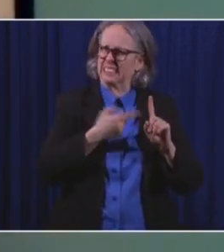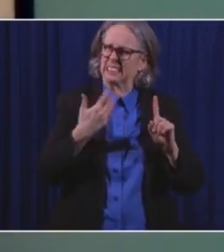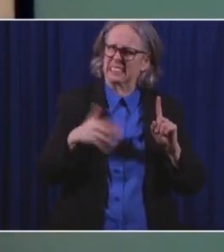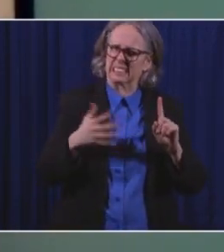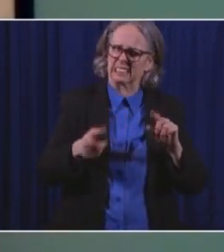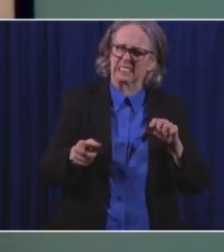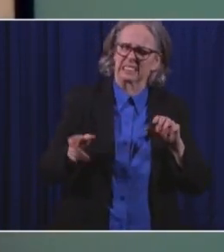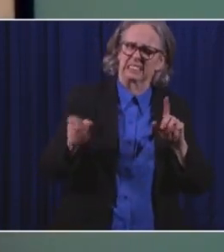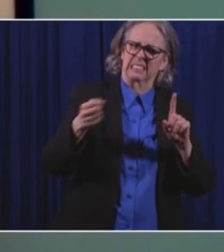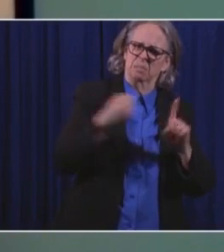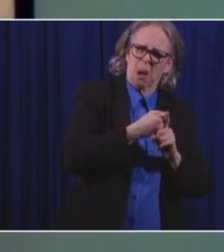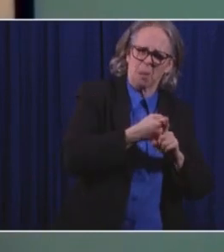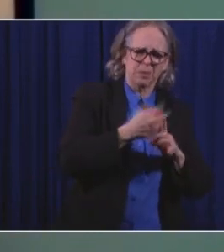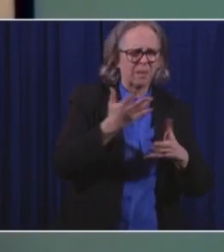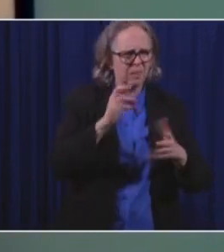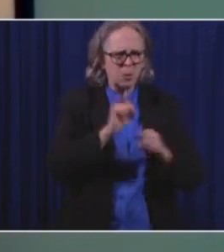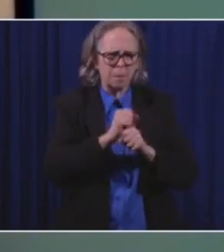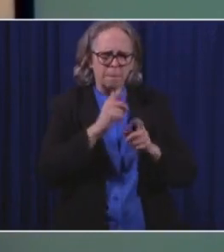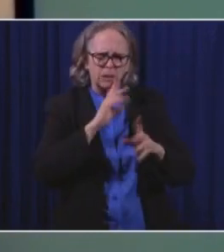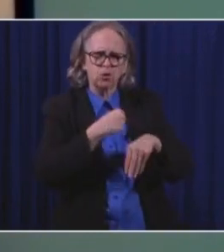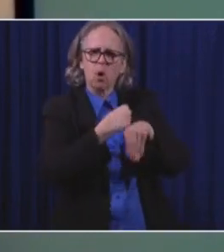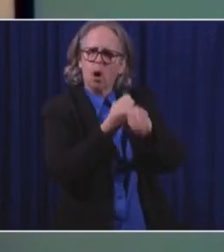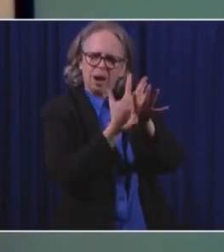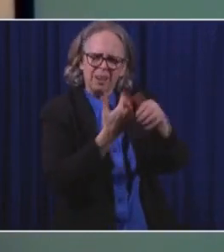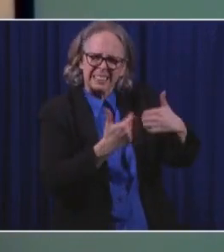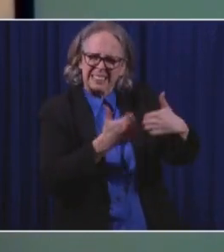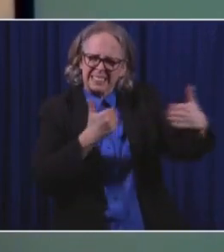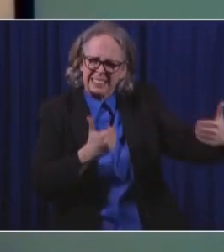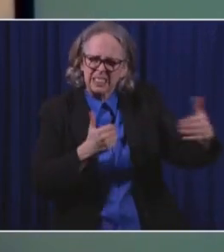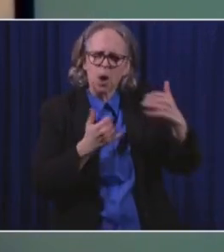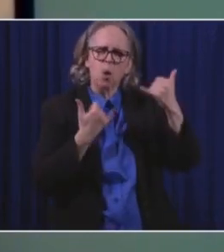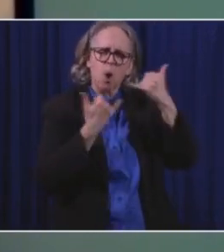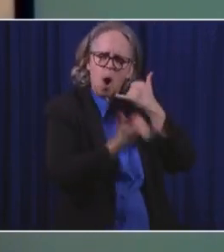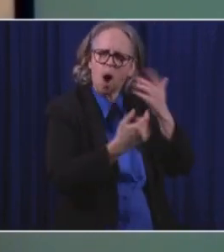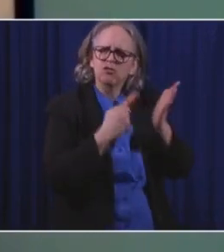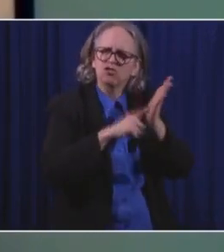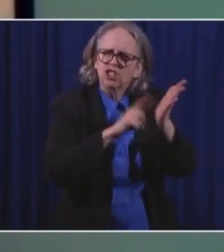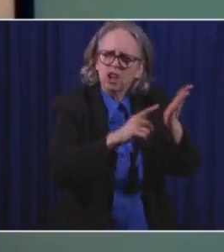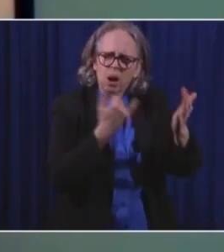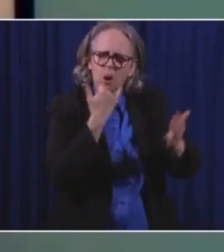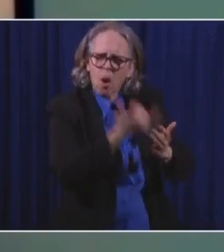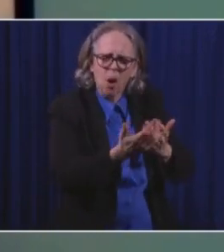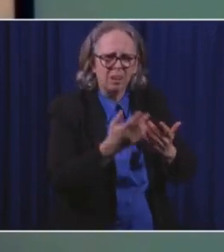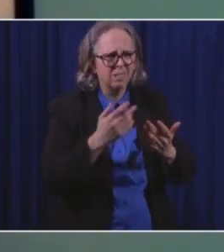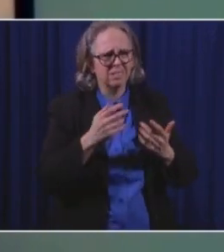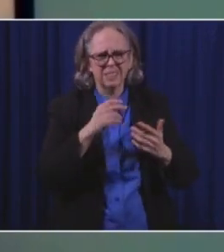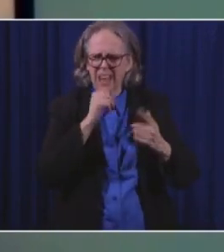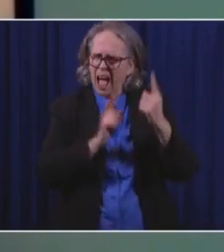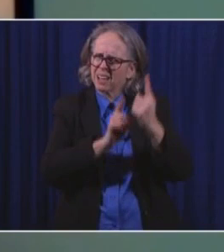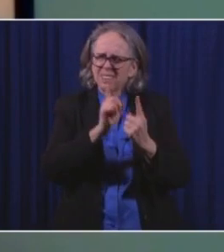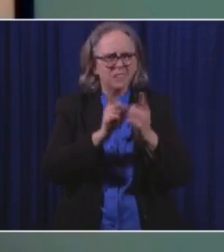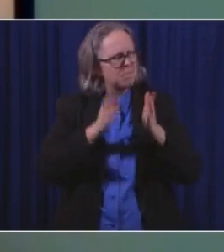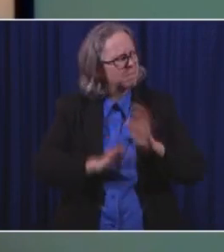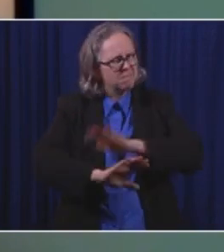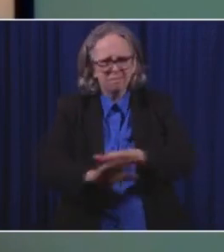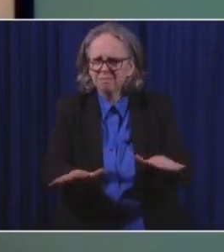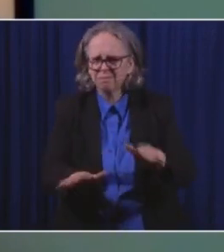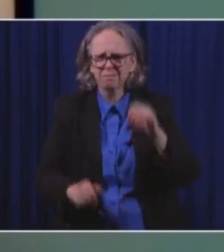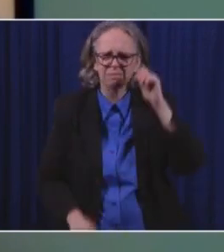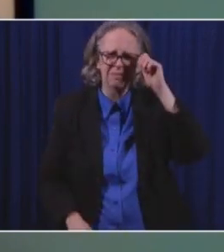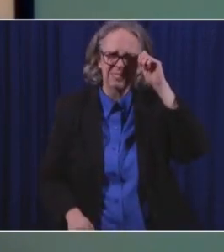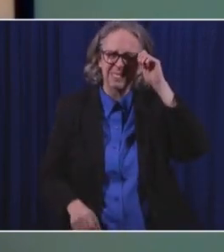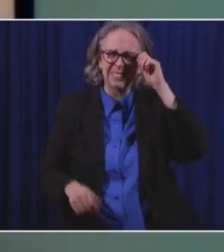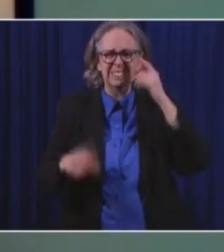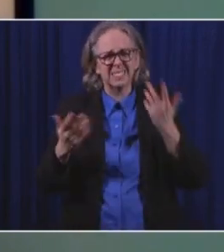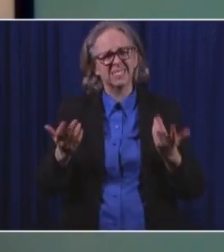Zoom or letters. Let them know how much you love them by being virtual. We are in the hardest part of the pandemic right